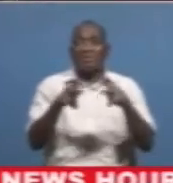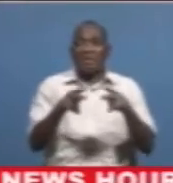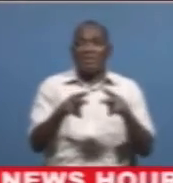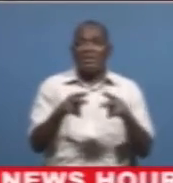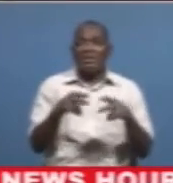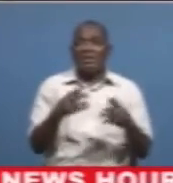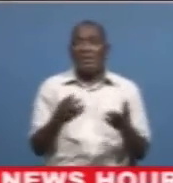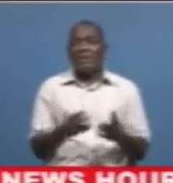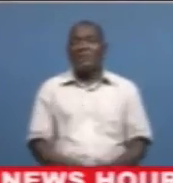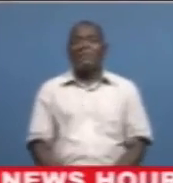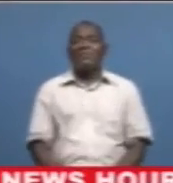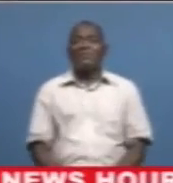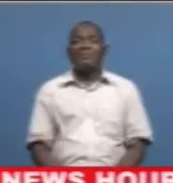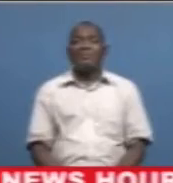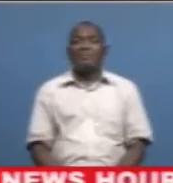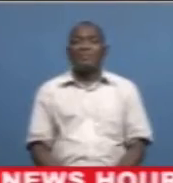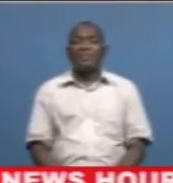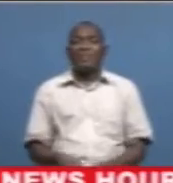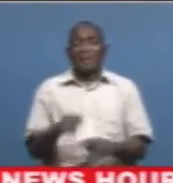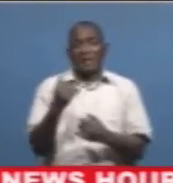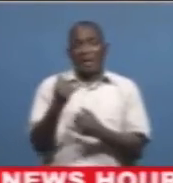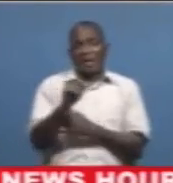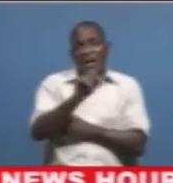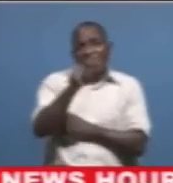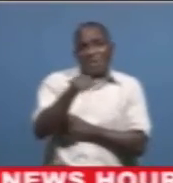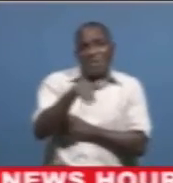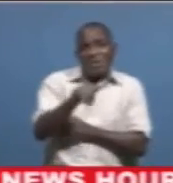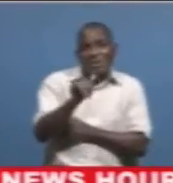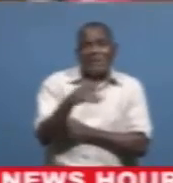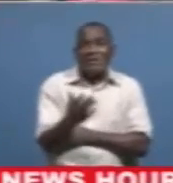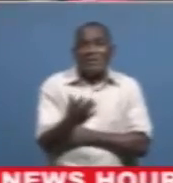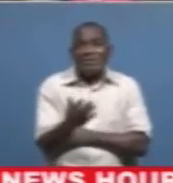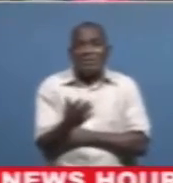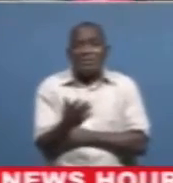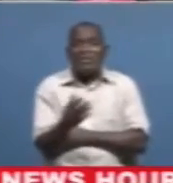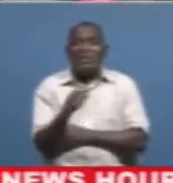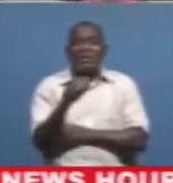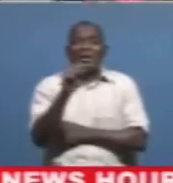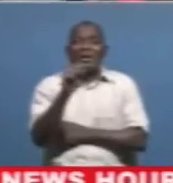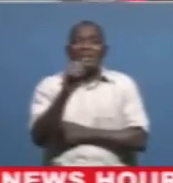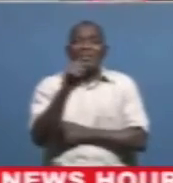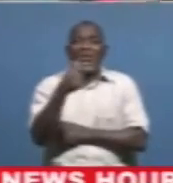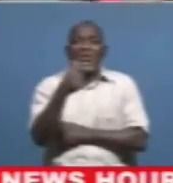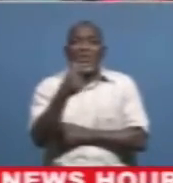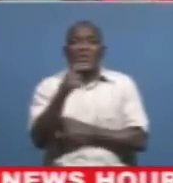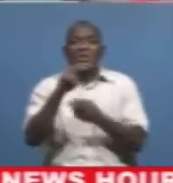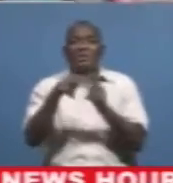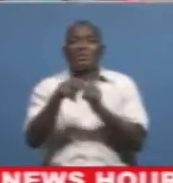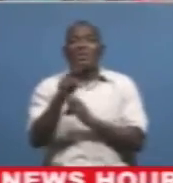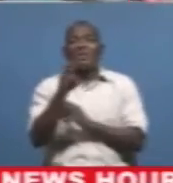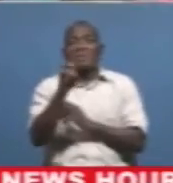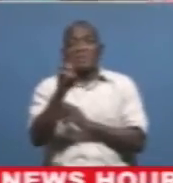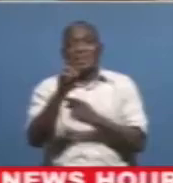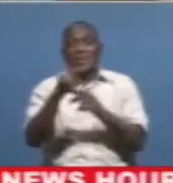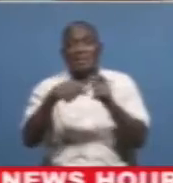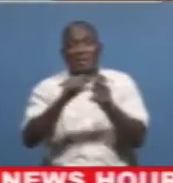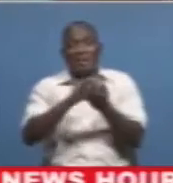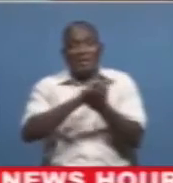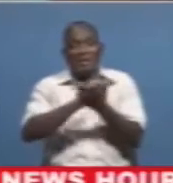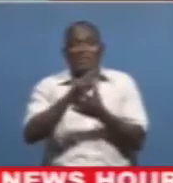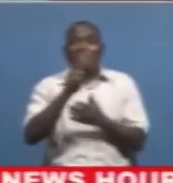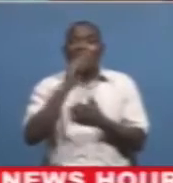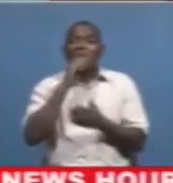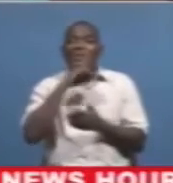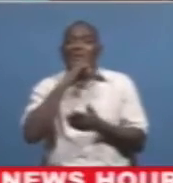21st century. The question still remains if the SDG 6 Unclean water and sanitation can